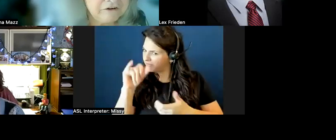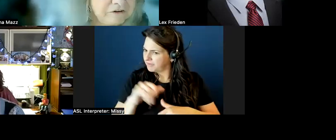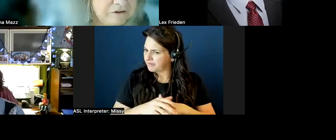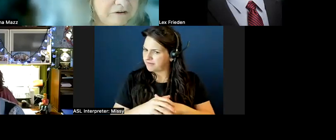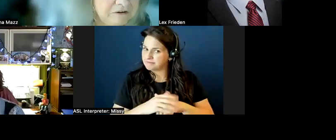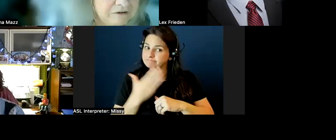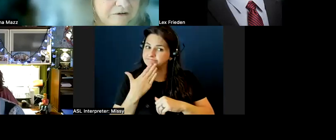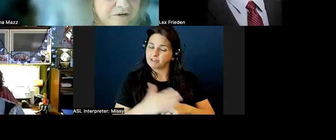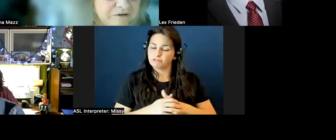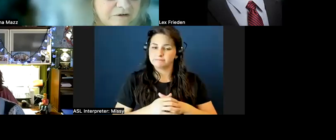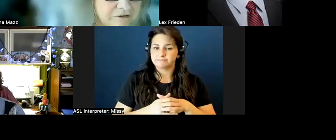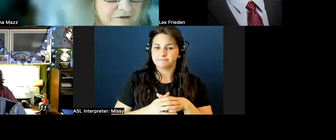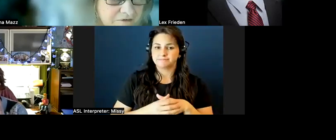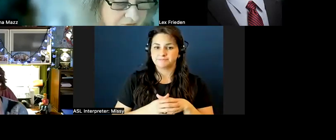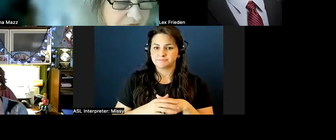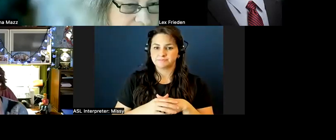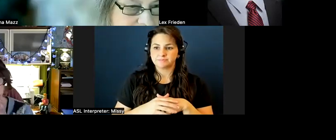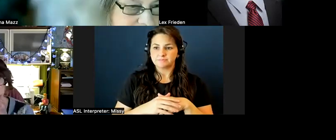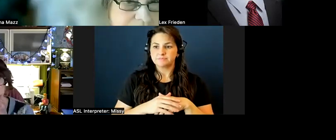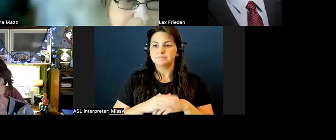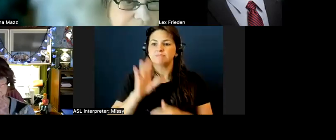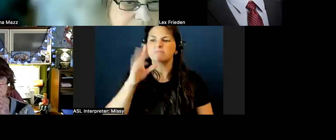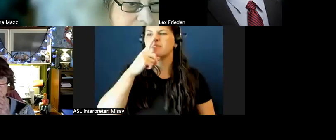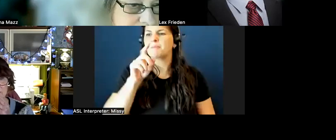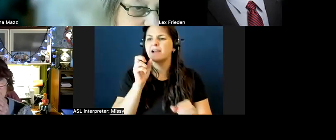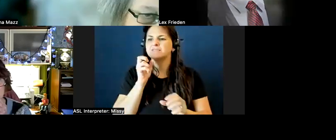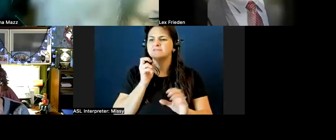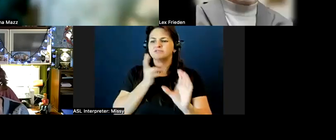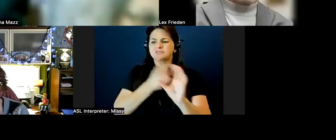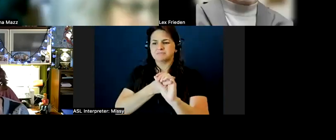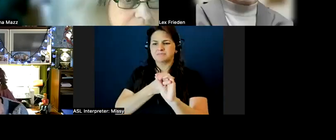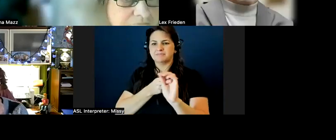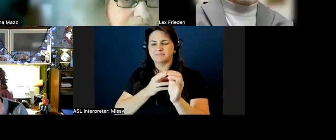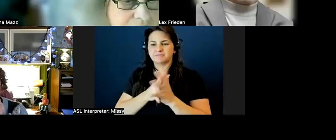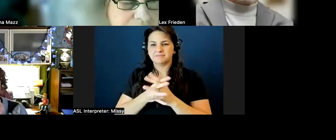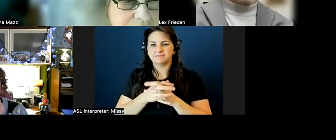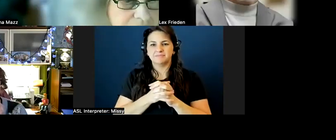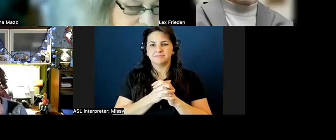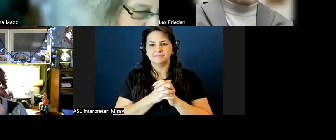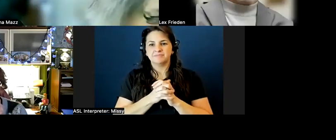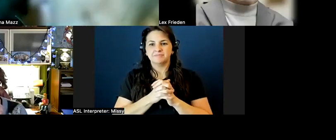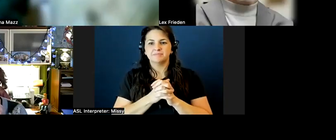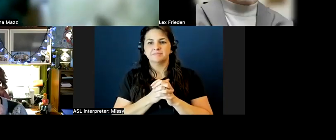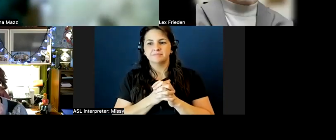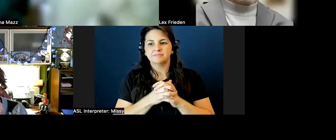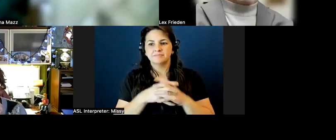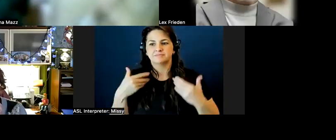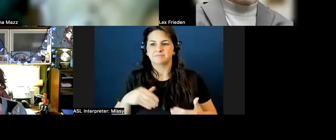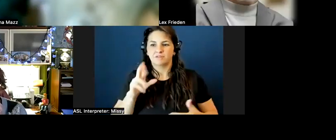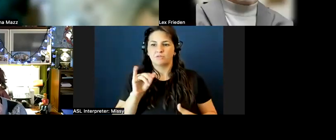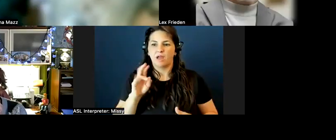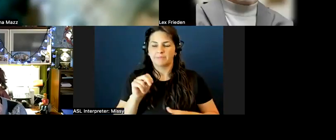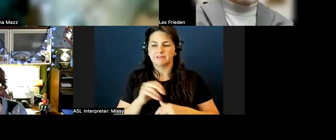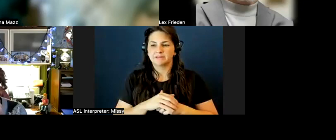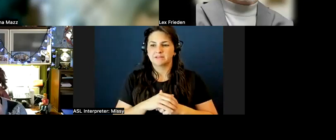Thank you. If I could just jump in for a second on that same comment there, Marsha, this is Robin.